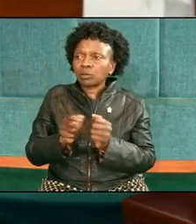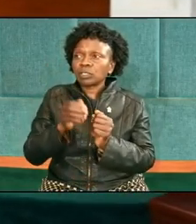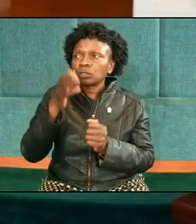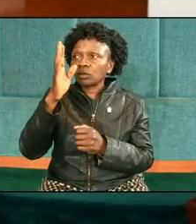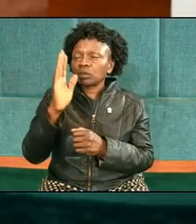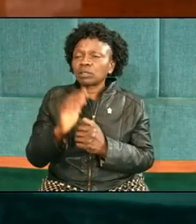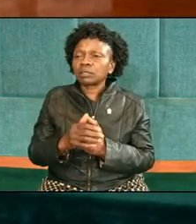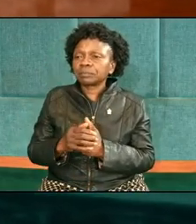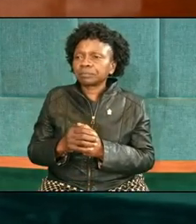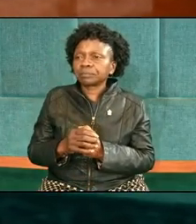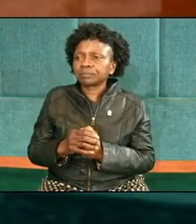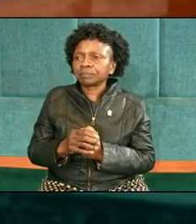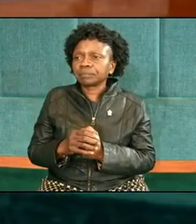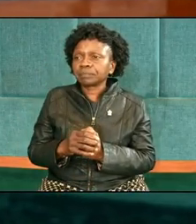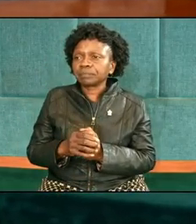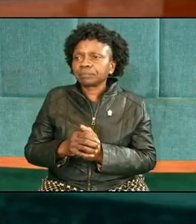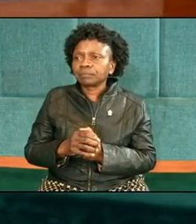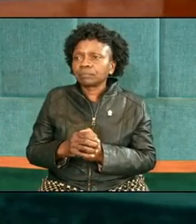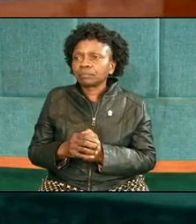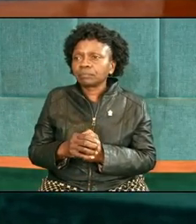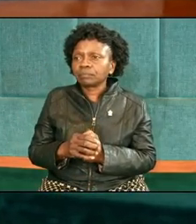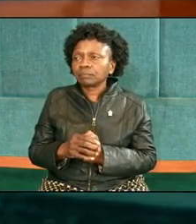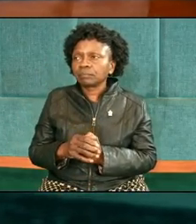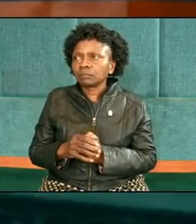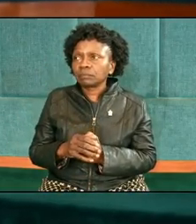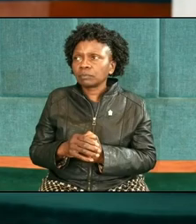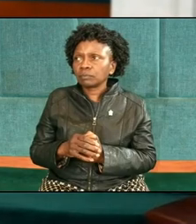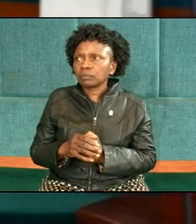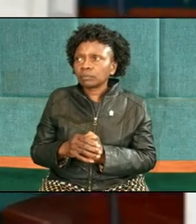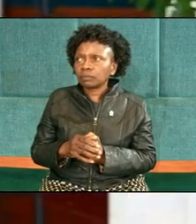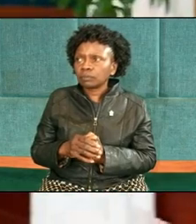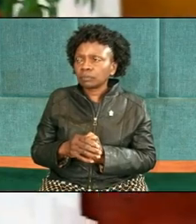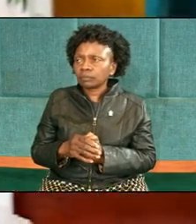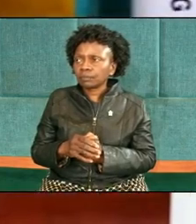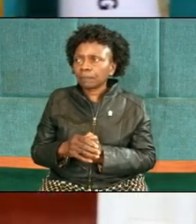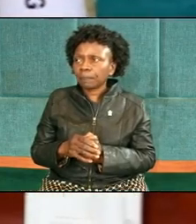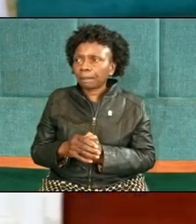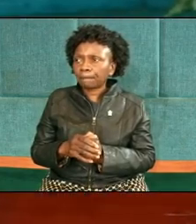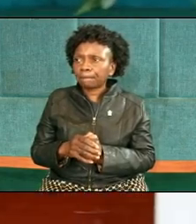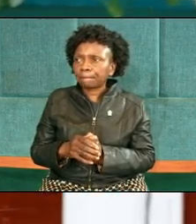I was angry with God. I was vexed with him.